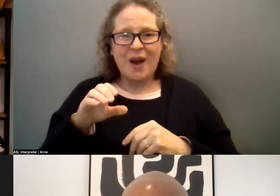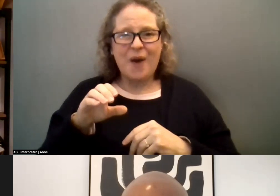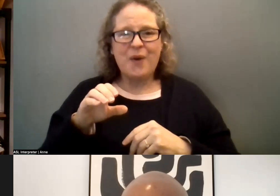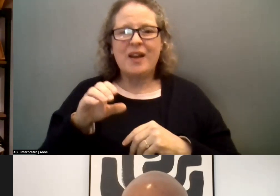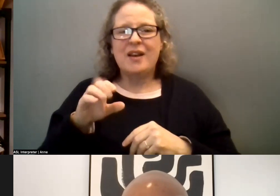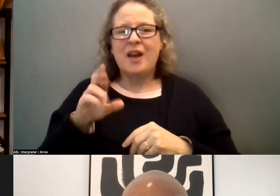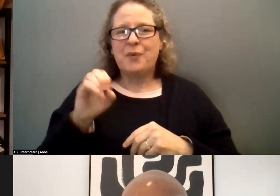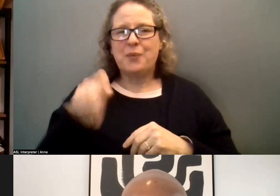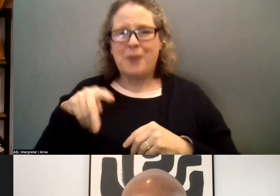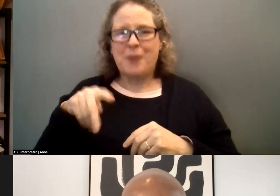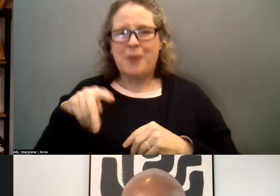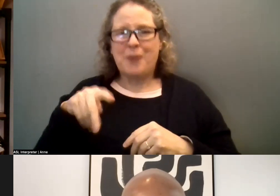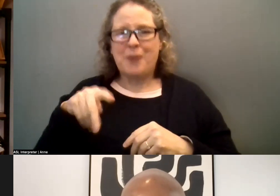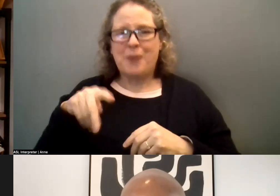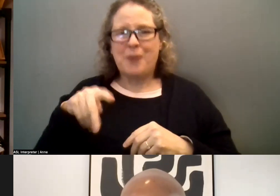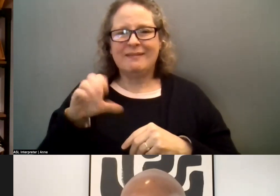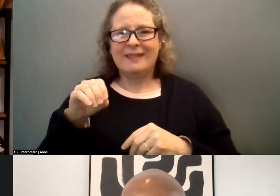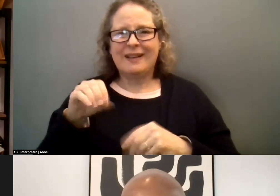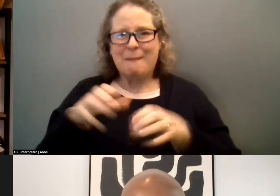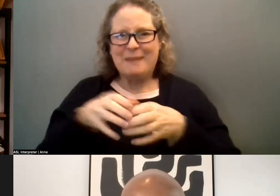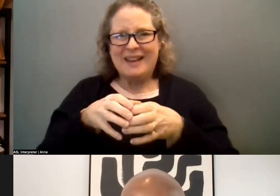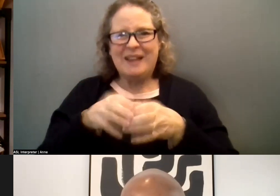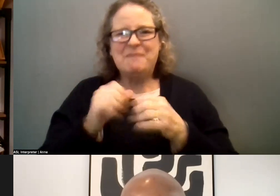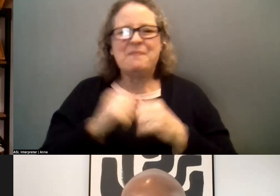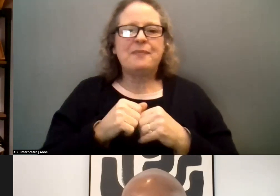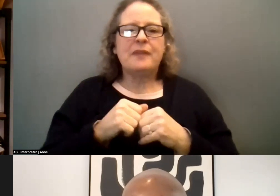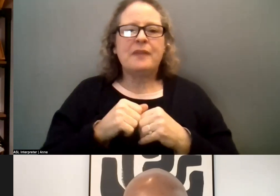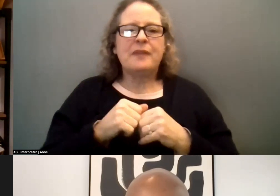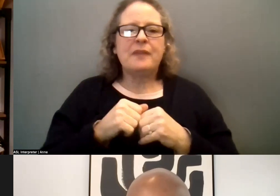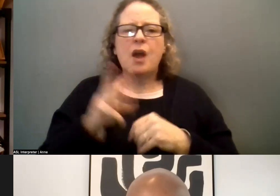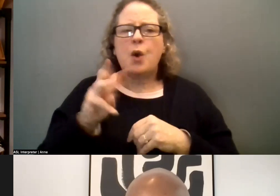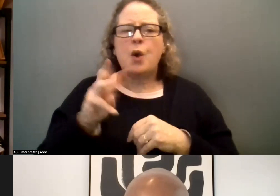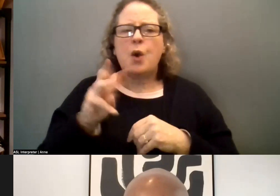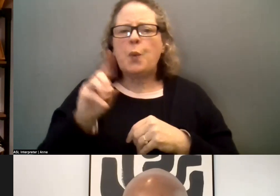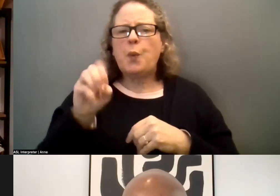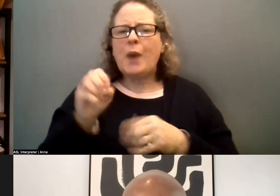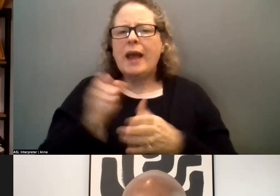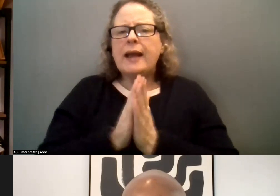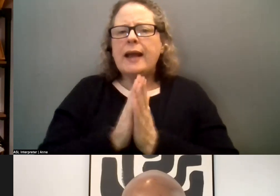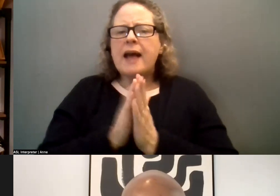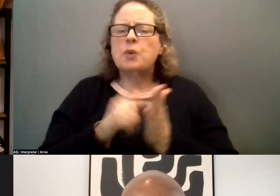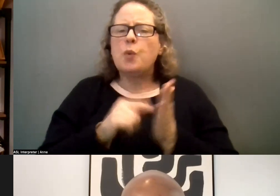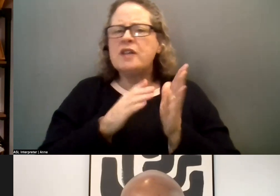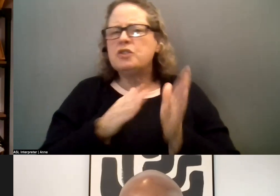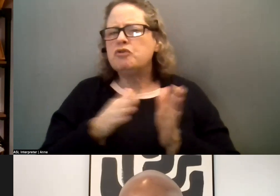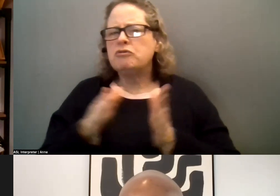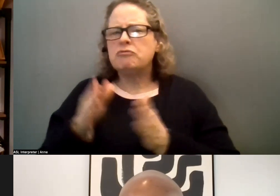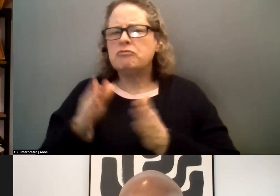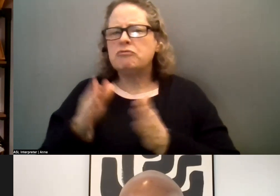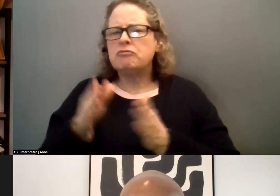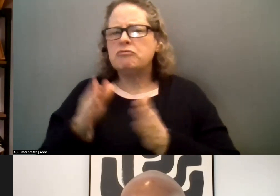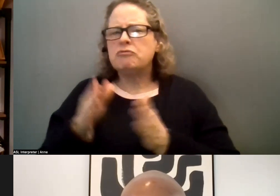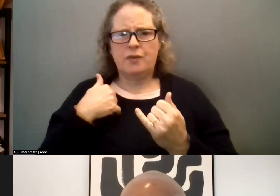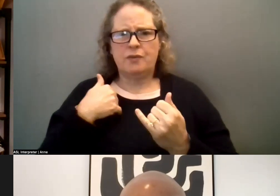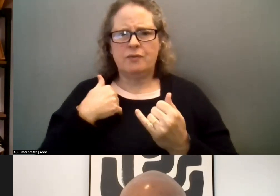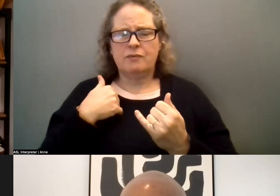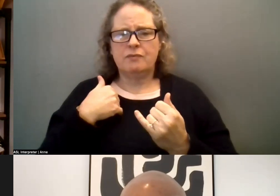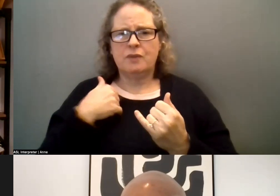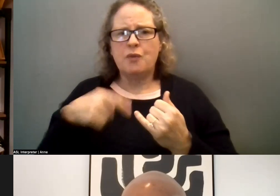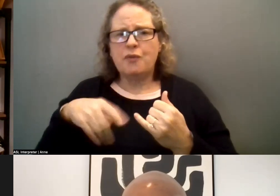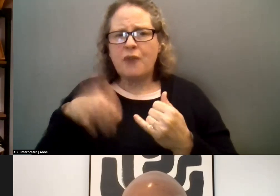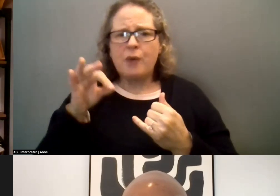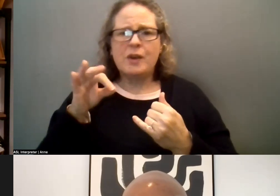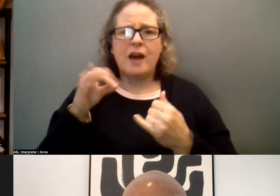you found to be very effective with your audiences? The more I work on marketing, the more I